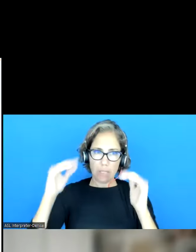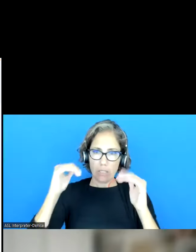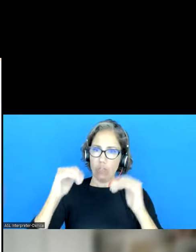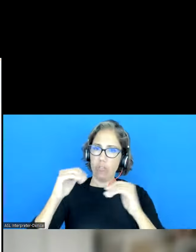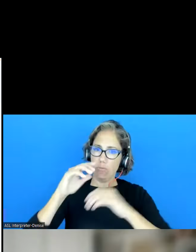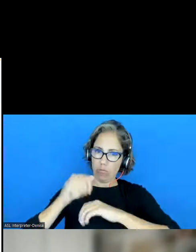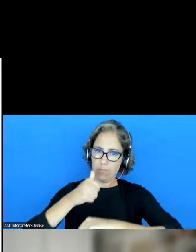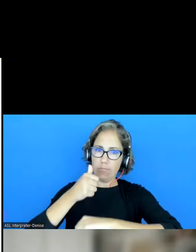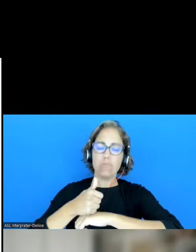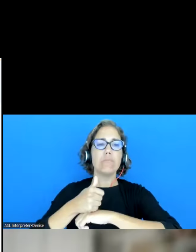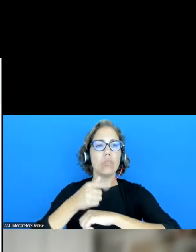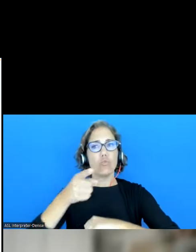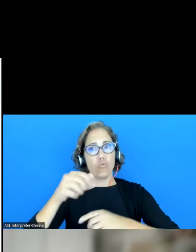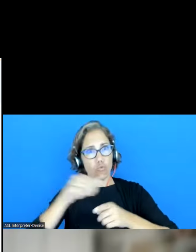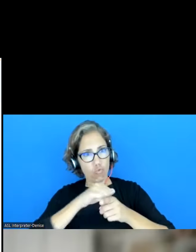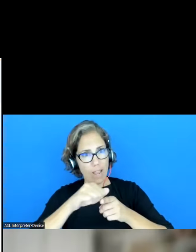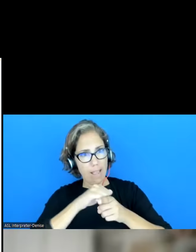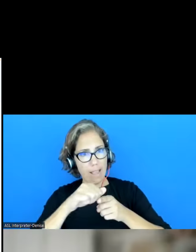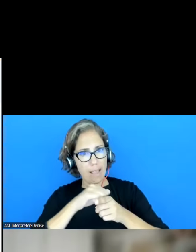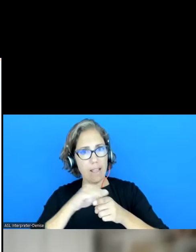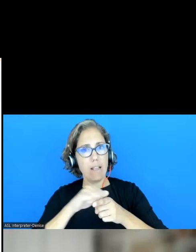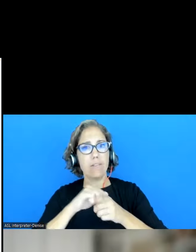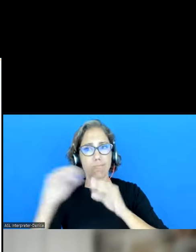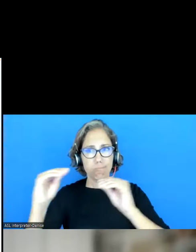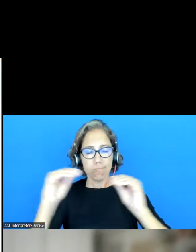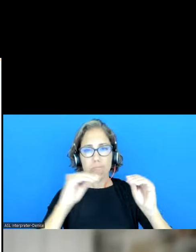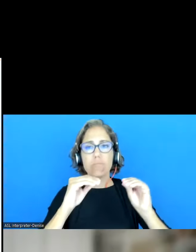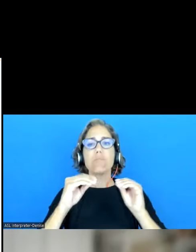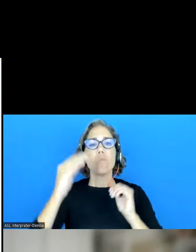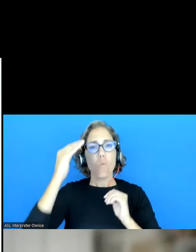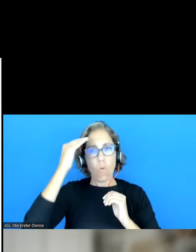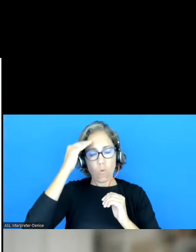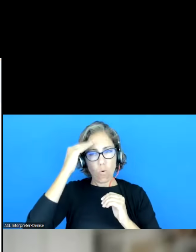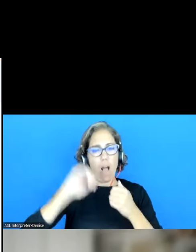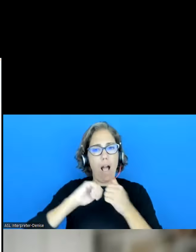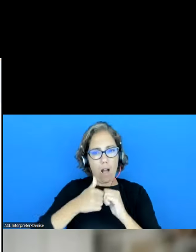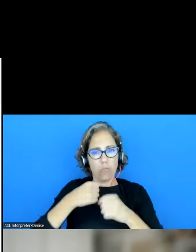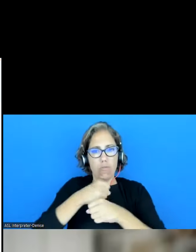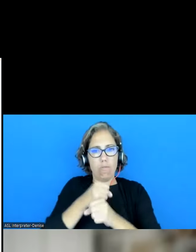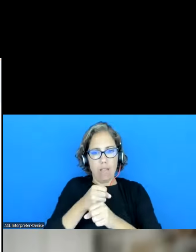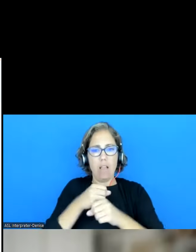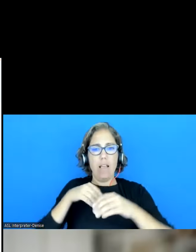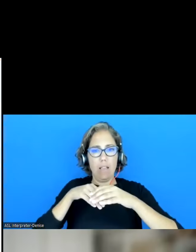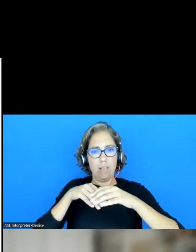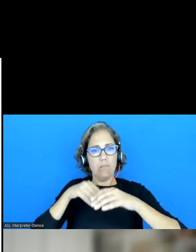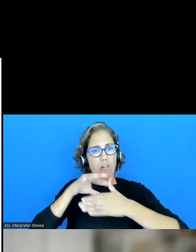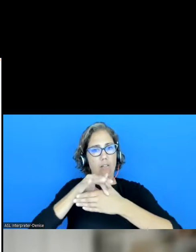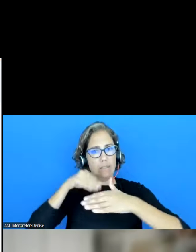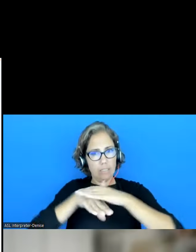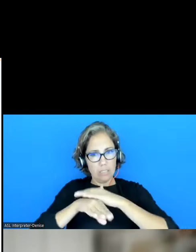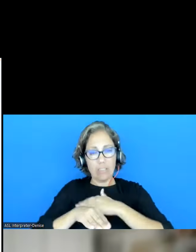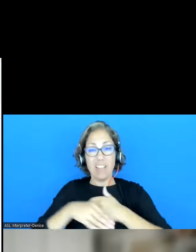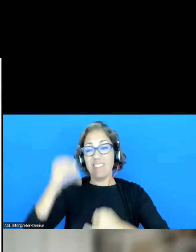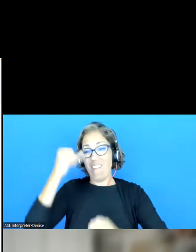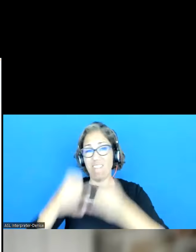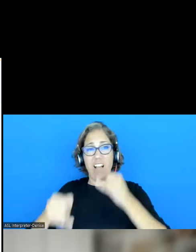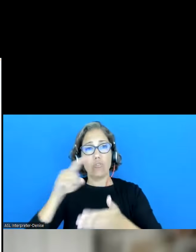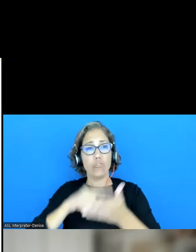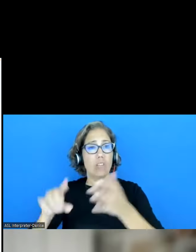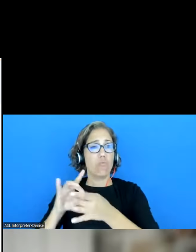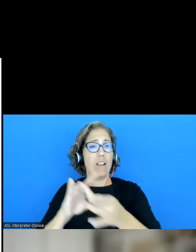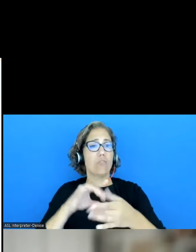you train, you know how to make accessible contents, and the final accessibility check related to content